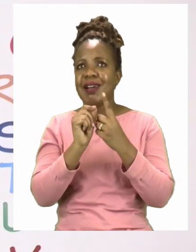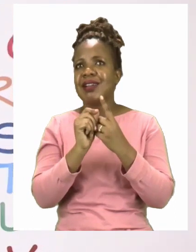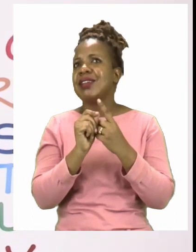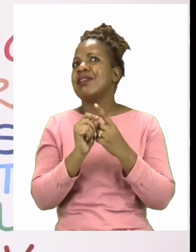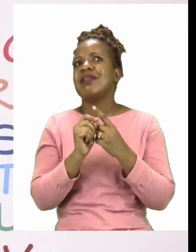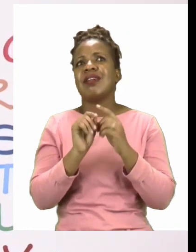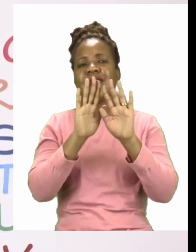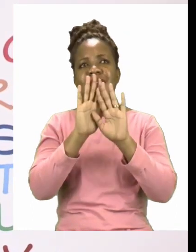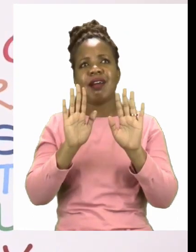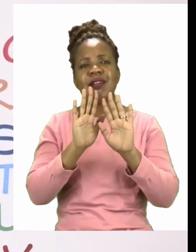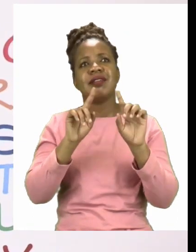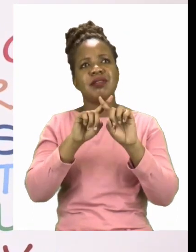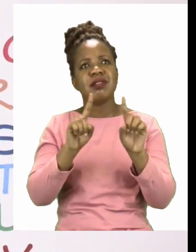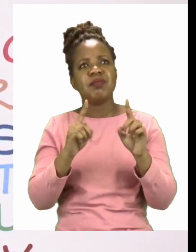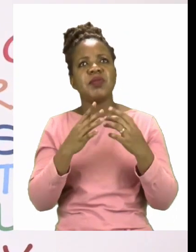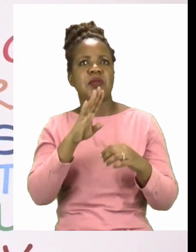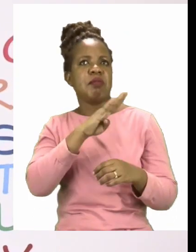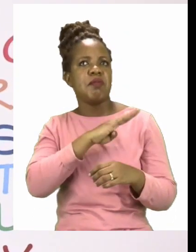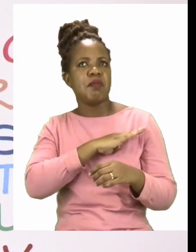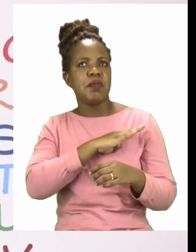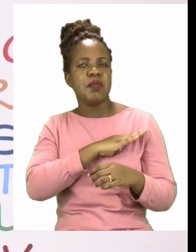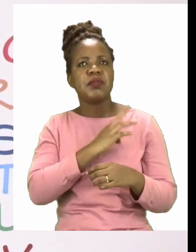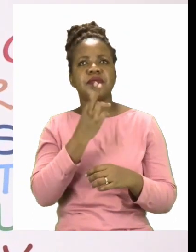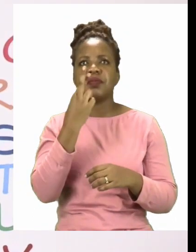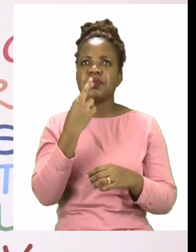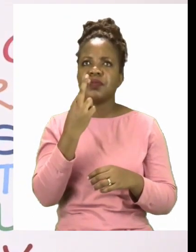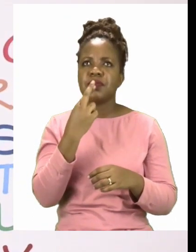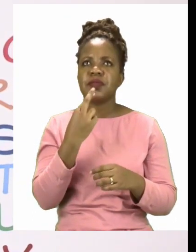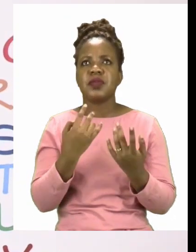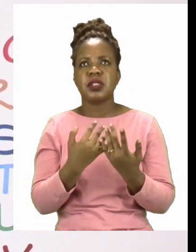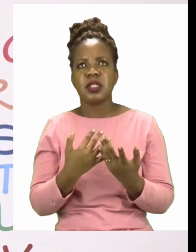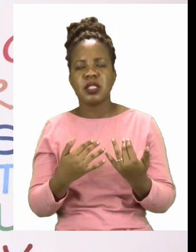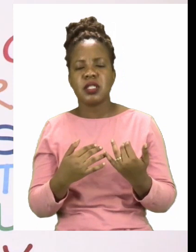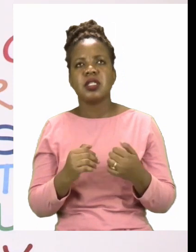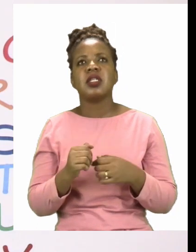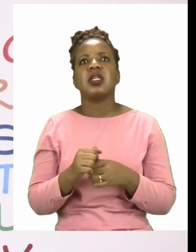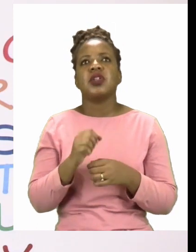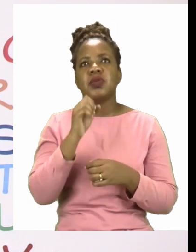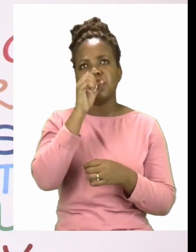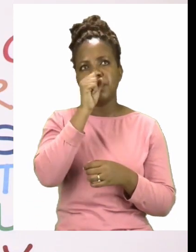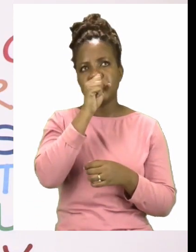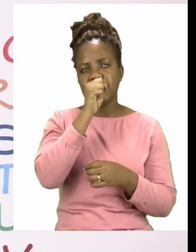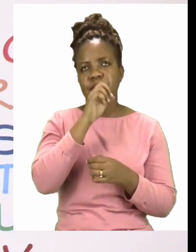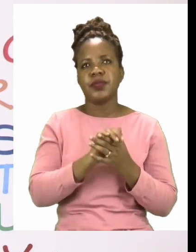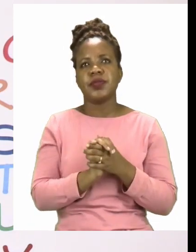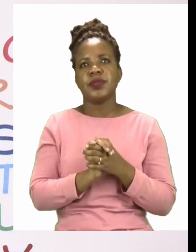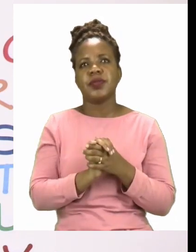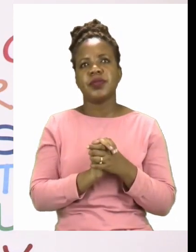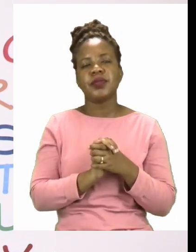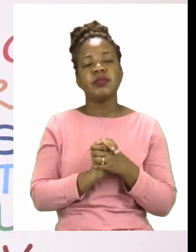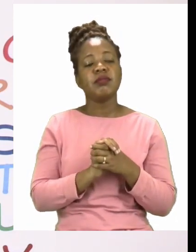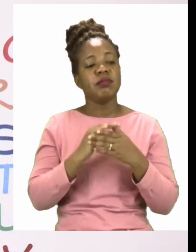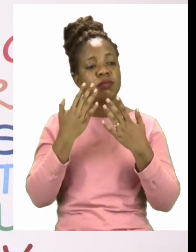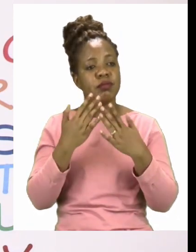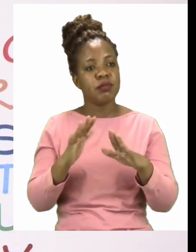orange. So you can color your leaf any of these autumn colors. When you're done, make sure that it is beautiful,